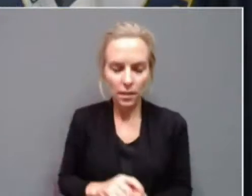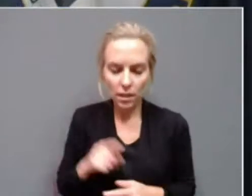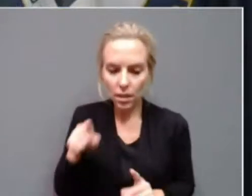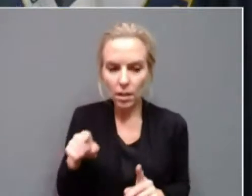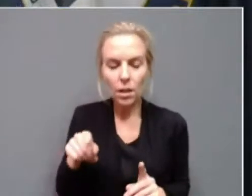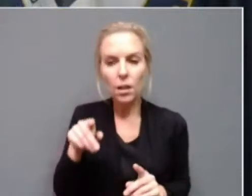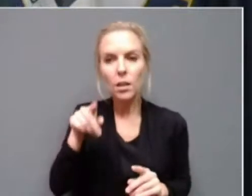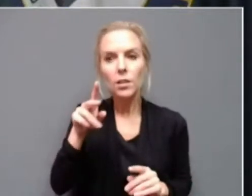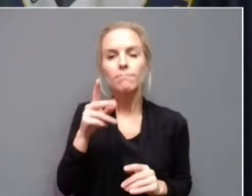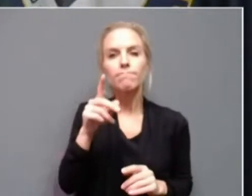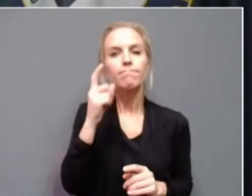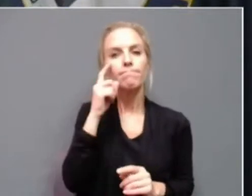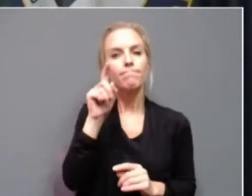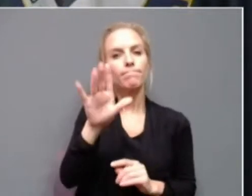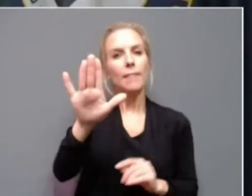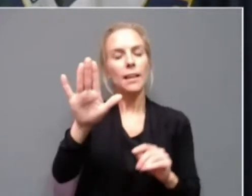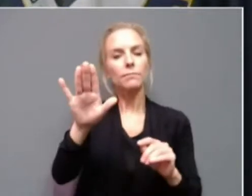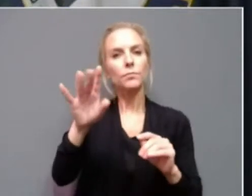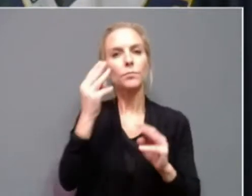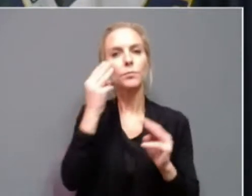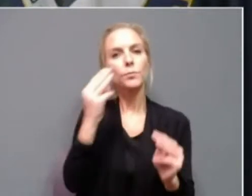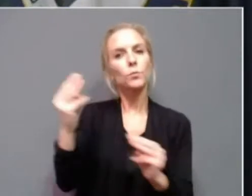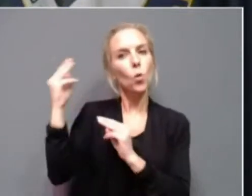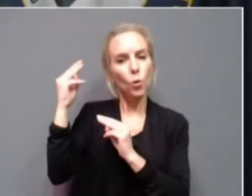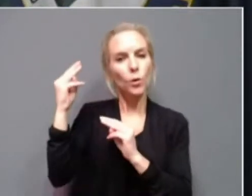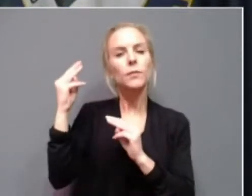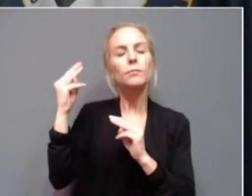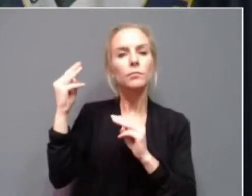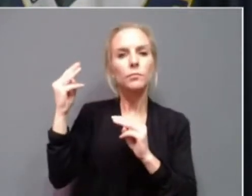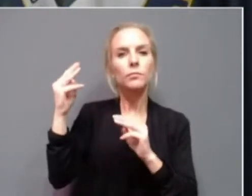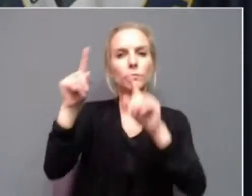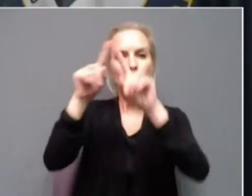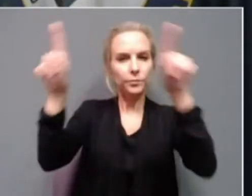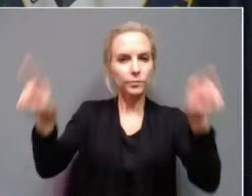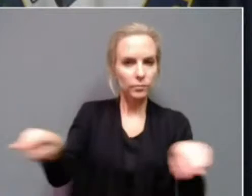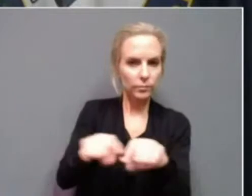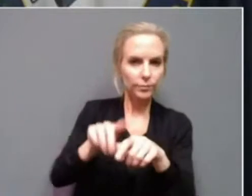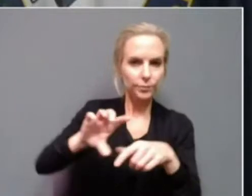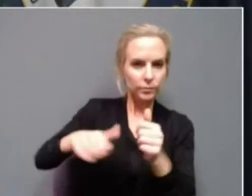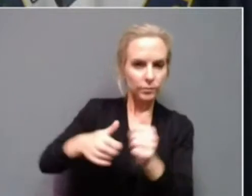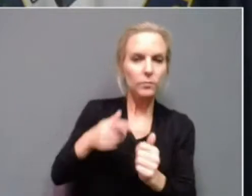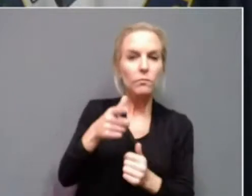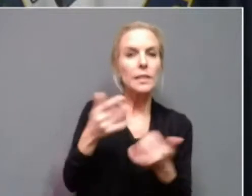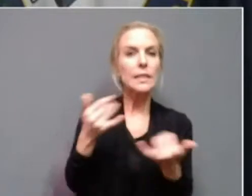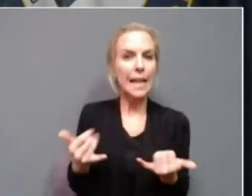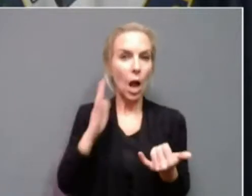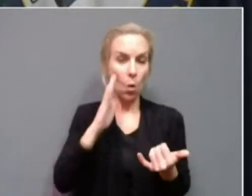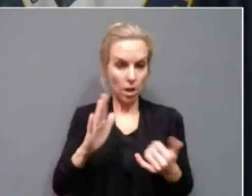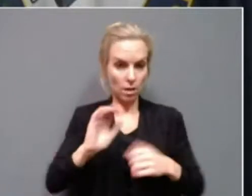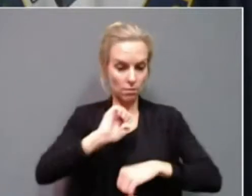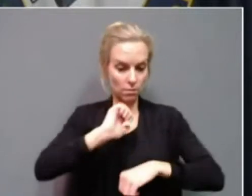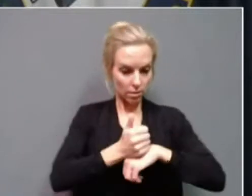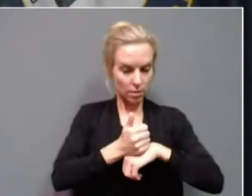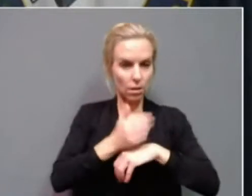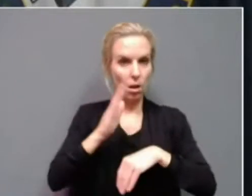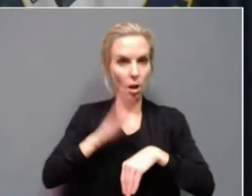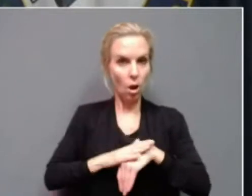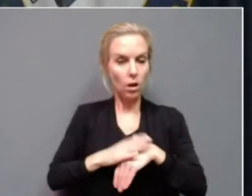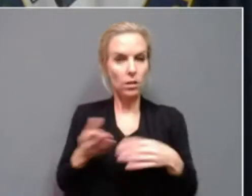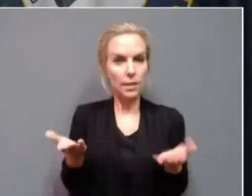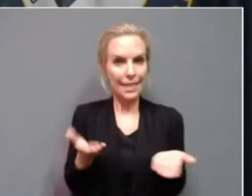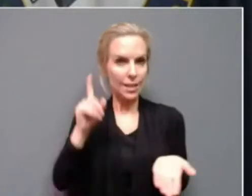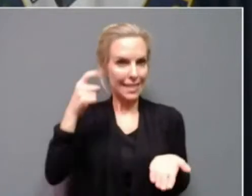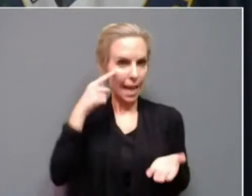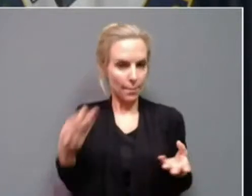and just wondering what's the latest status? Can you update us on the memorial that will be going up here on the Capitol grounds? Yeah,